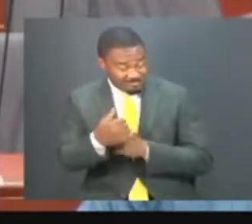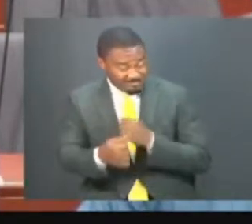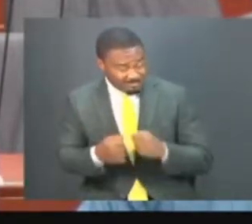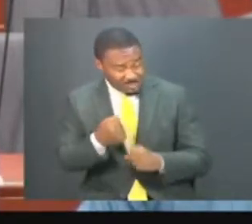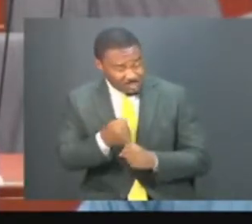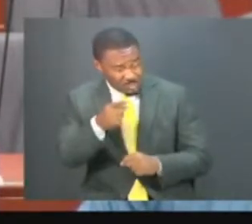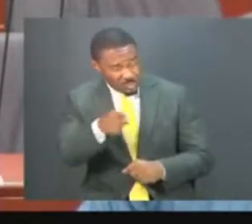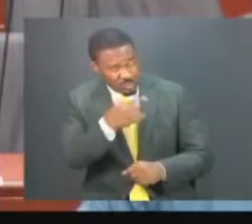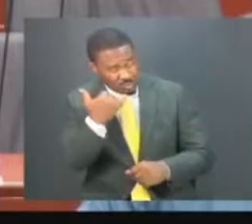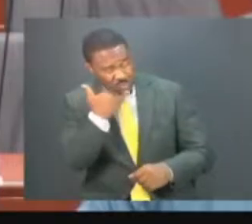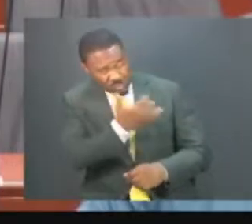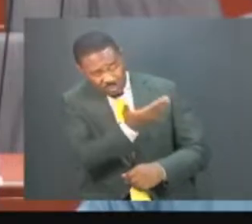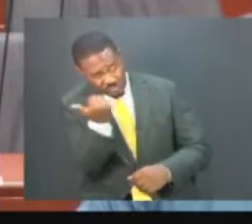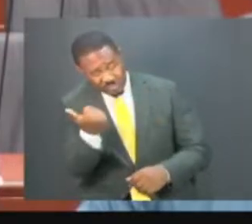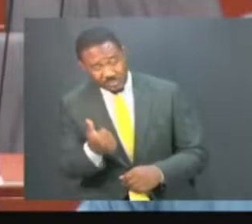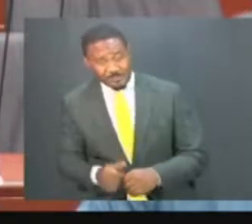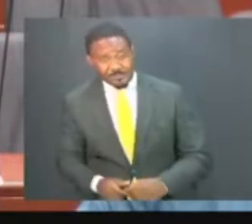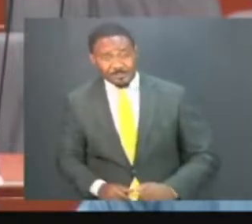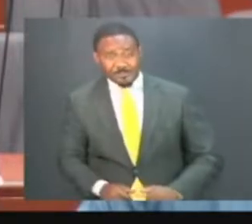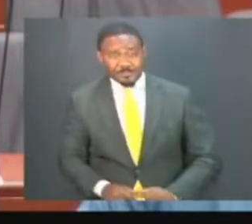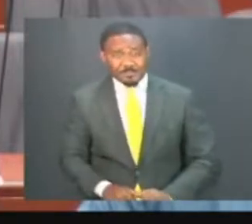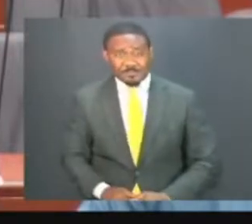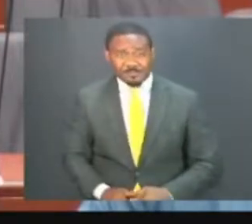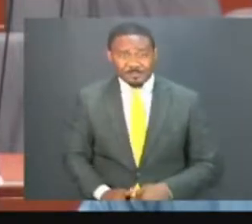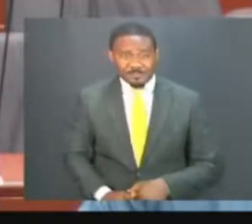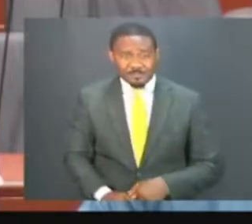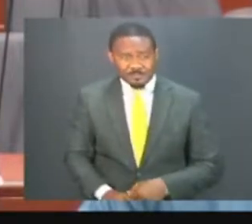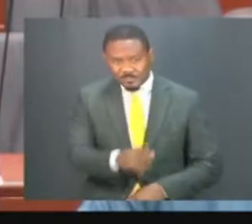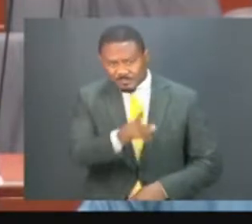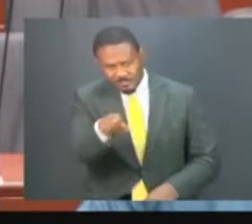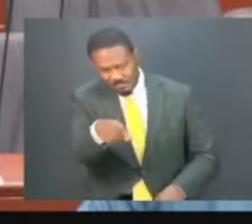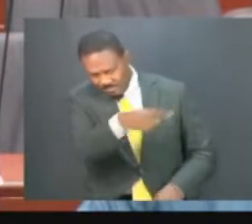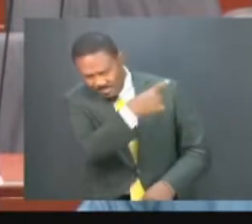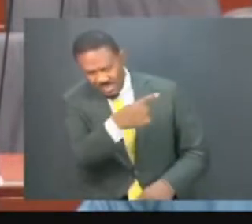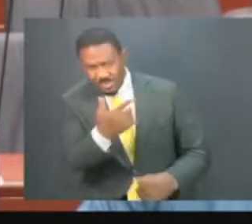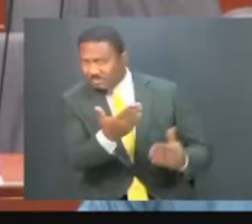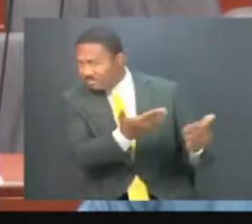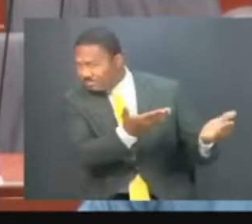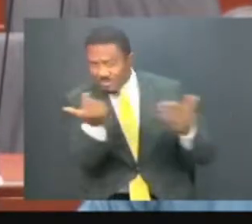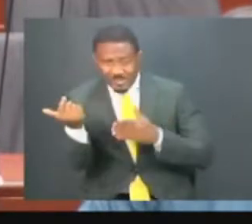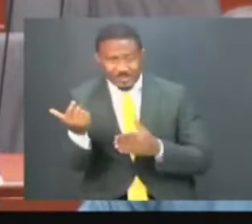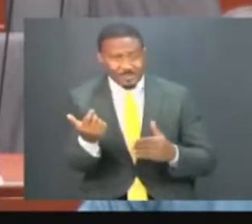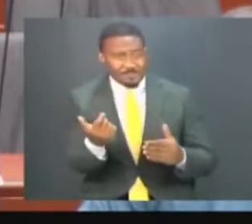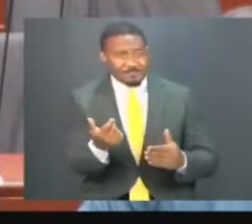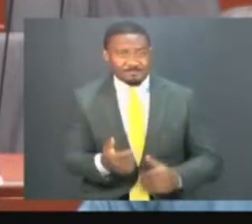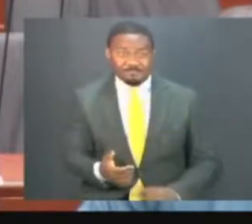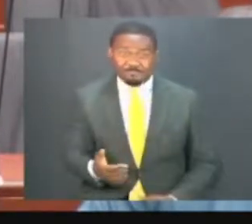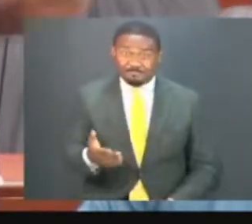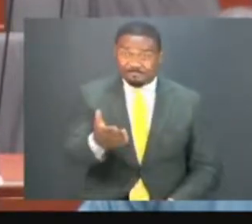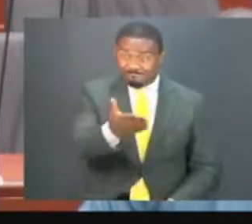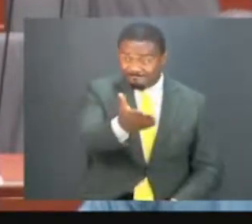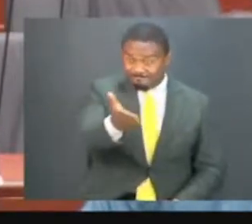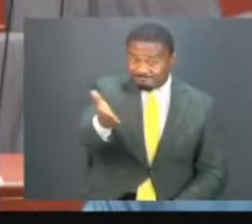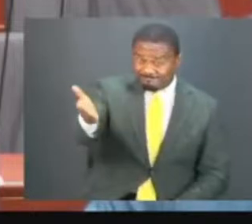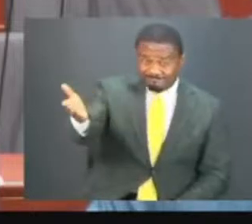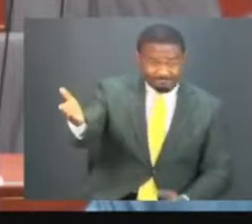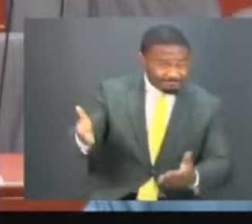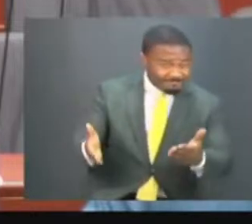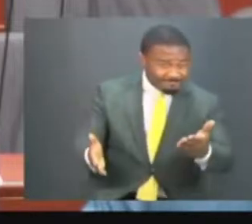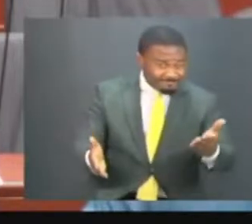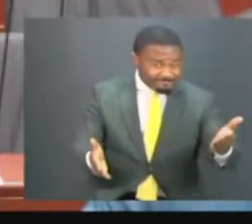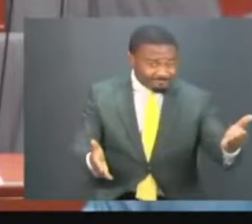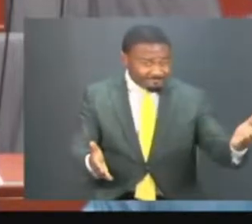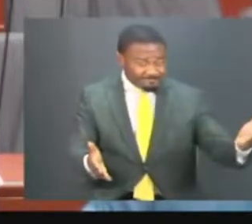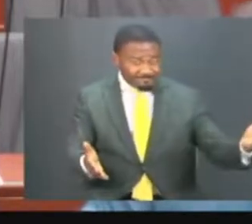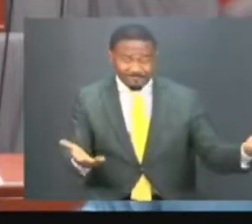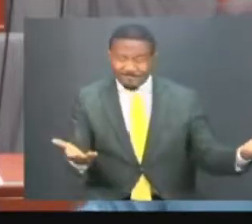people. Chibwe, step out of the chamber and call your majority. Look at all the empty seats. Look at here. Empty seat.